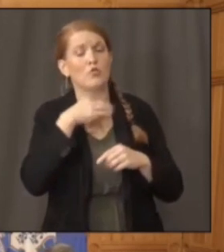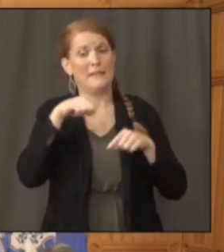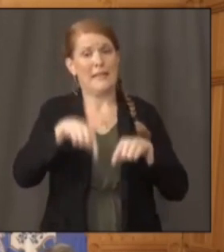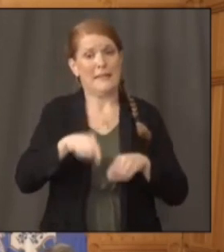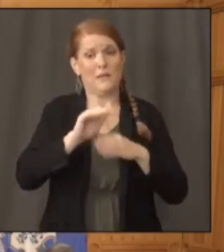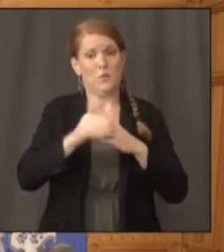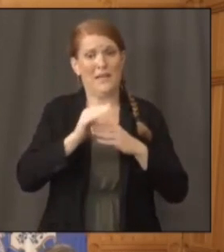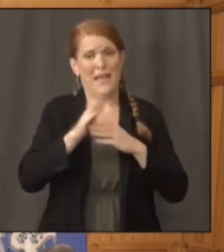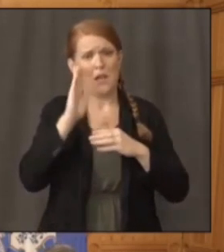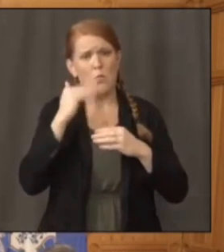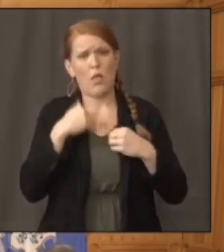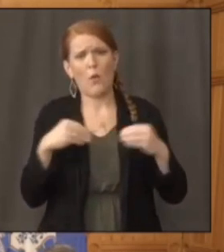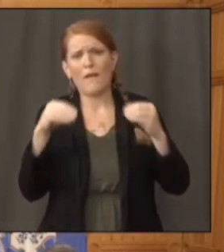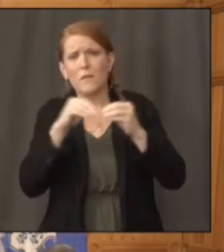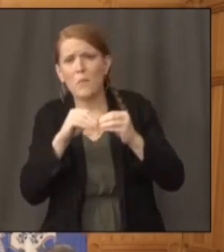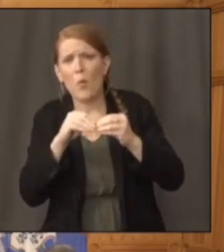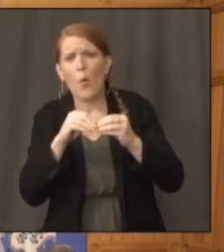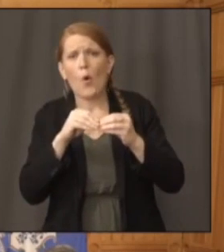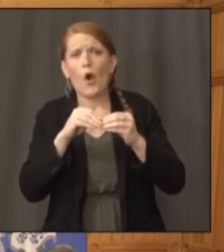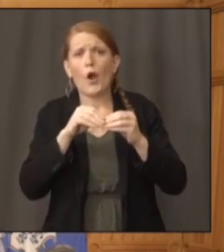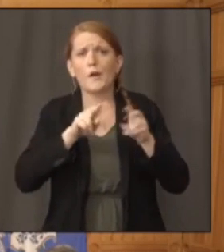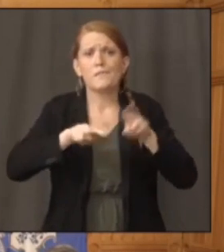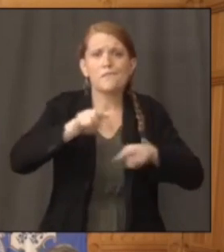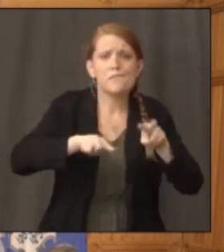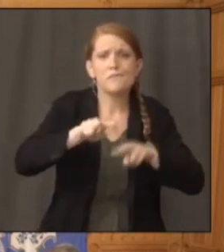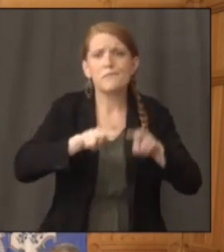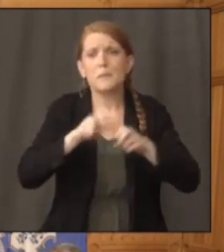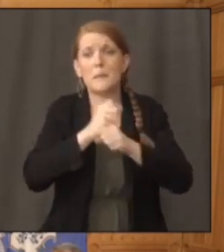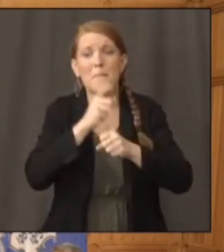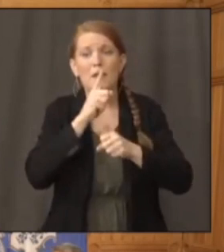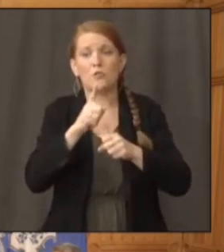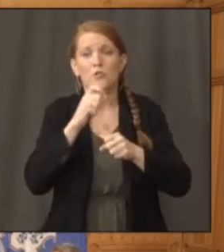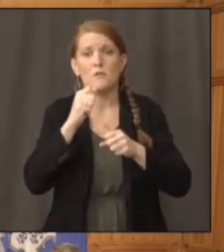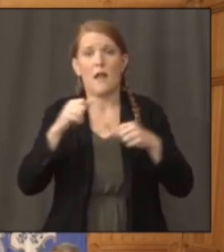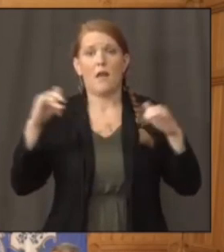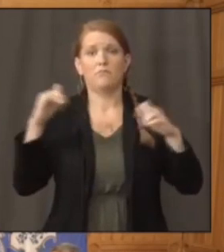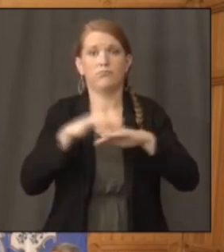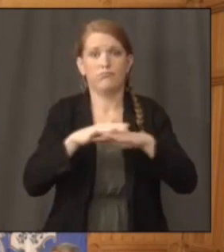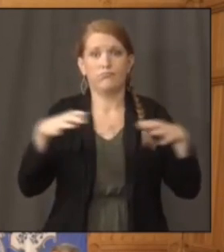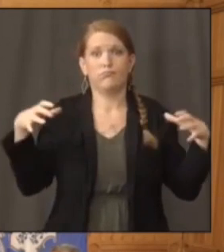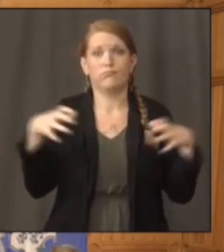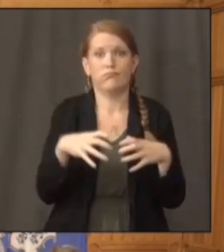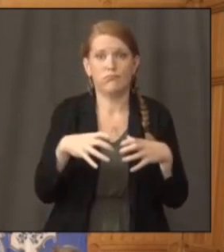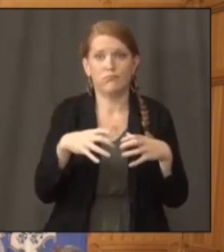to make sure large parties and gatherings aren't happening? Want to speak to that?